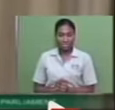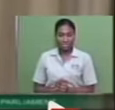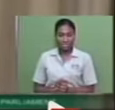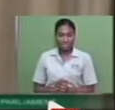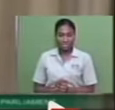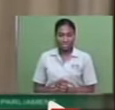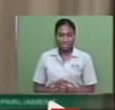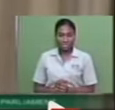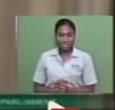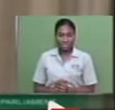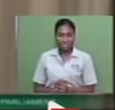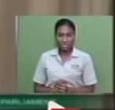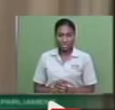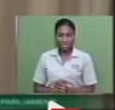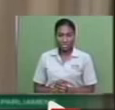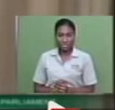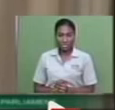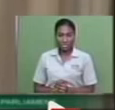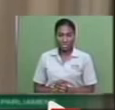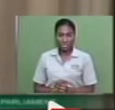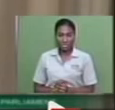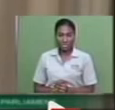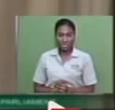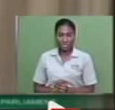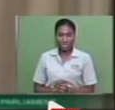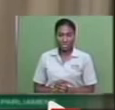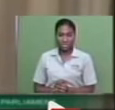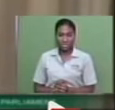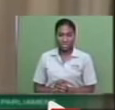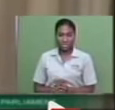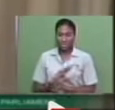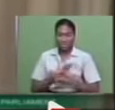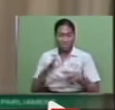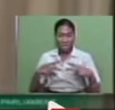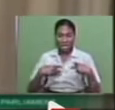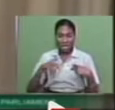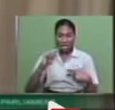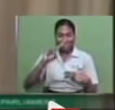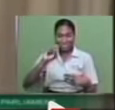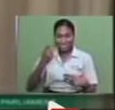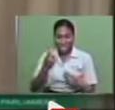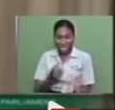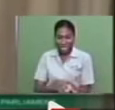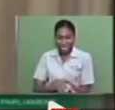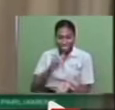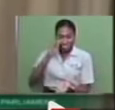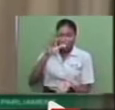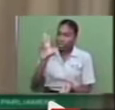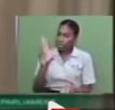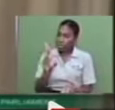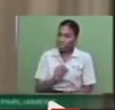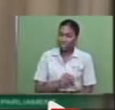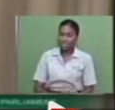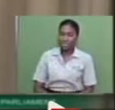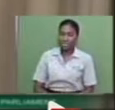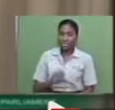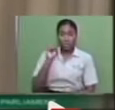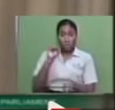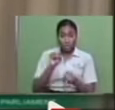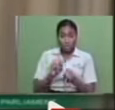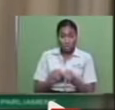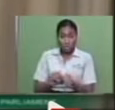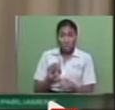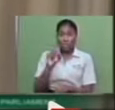buying hostile boats. I'll come to that in a moment. So, foreign exchange, forex, we